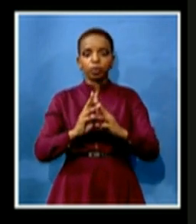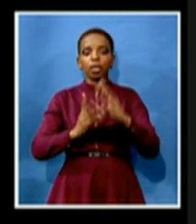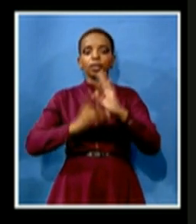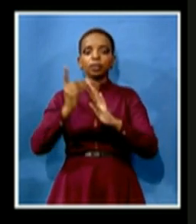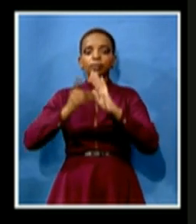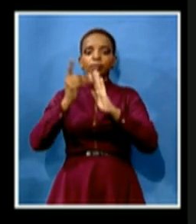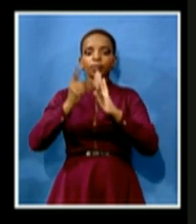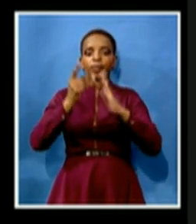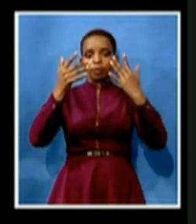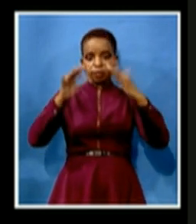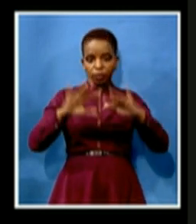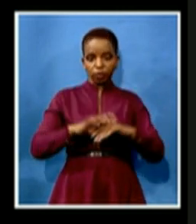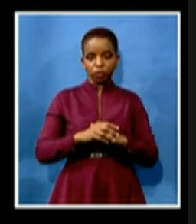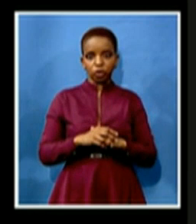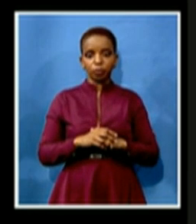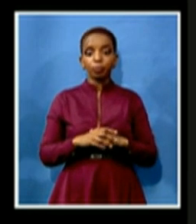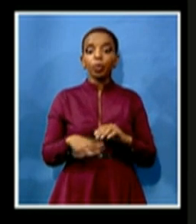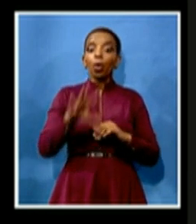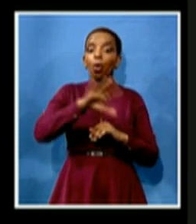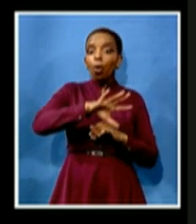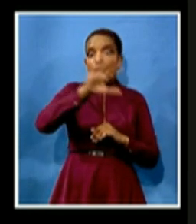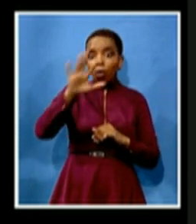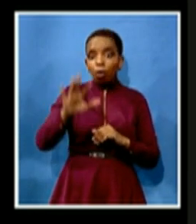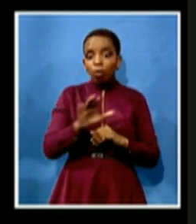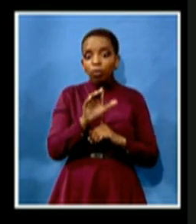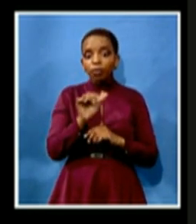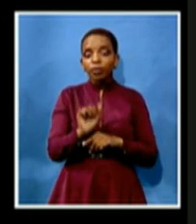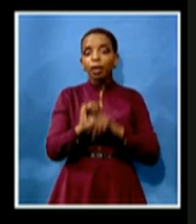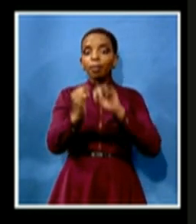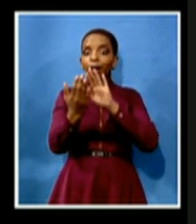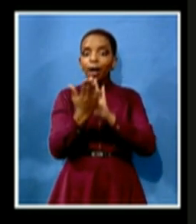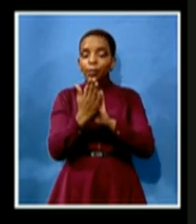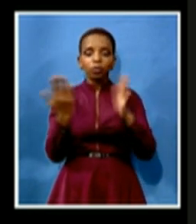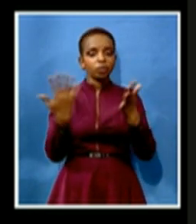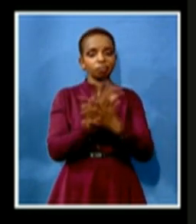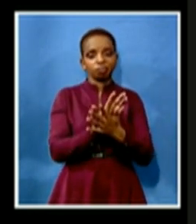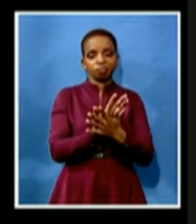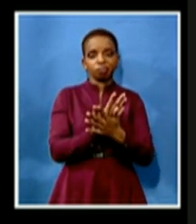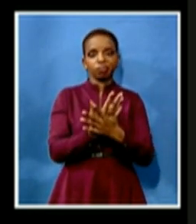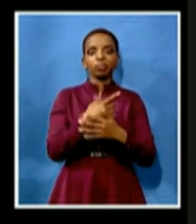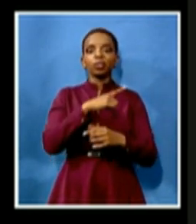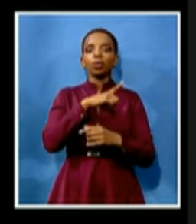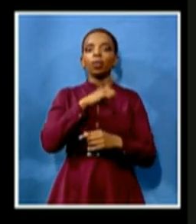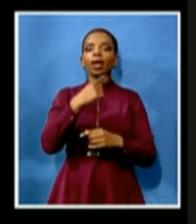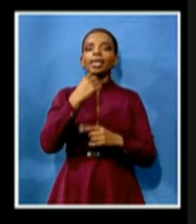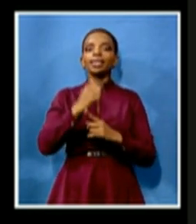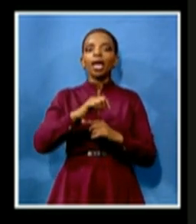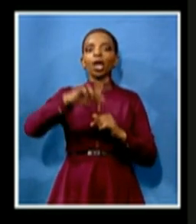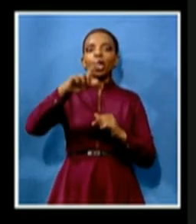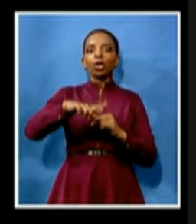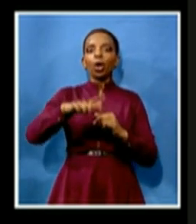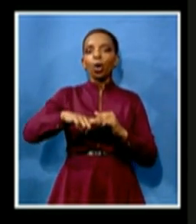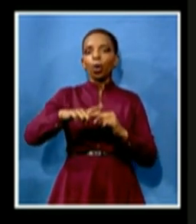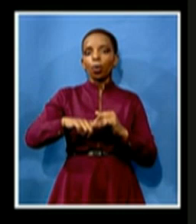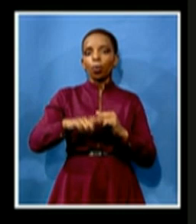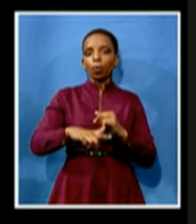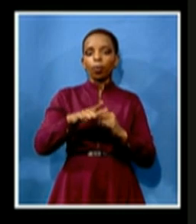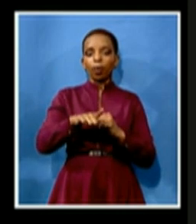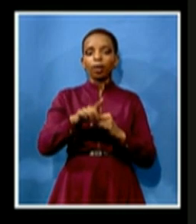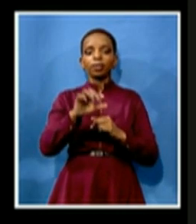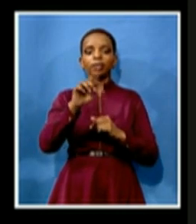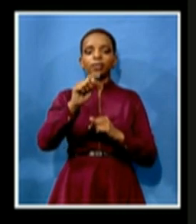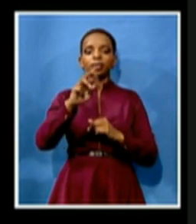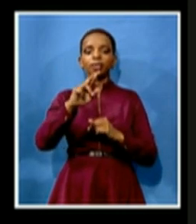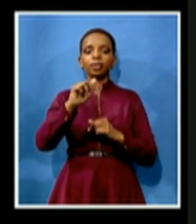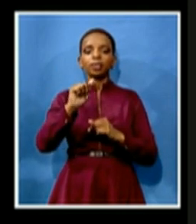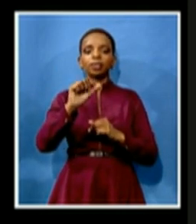approach of an actual lower threshold as a reduction in R0 owing to whatever intervention